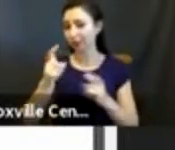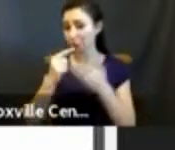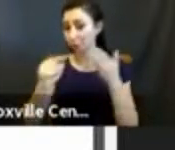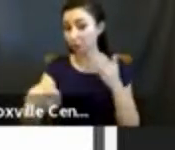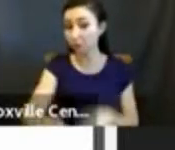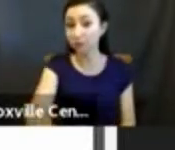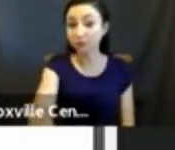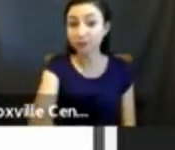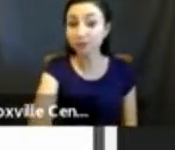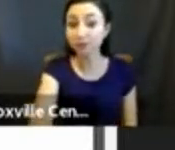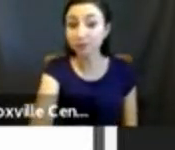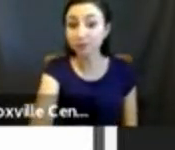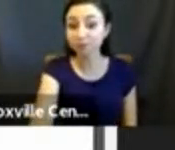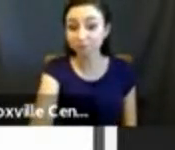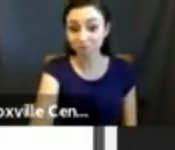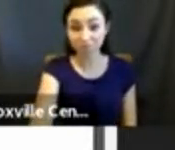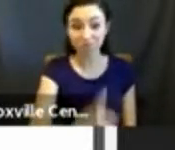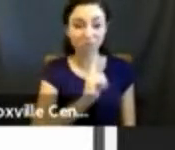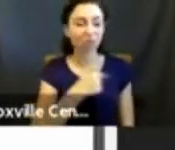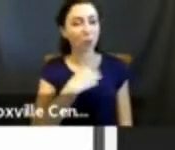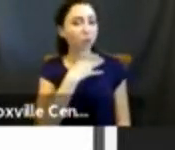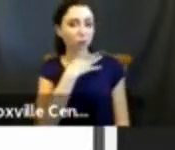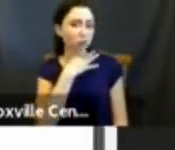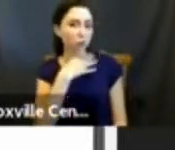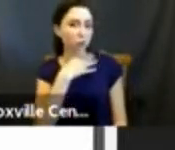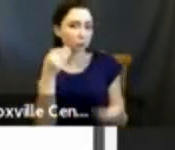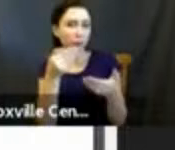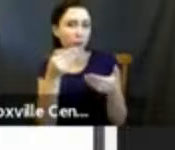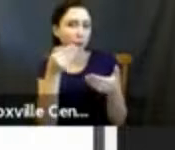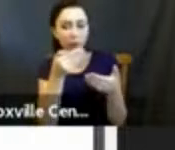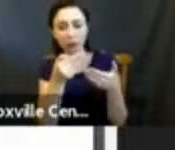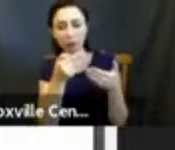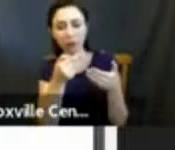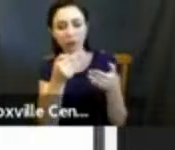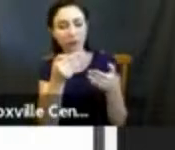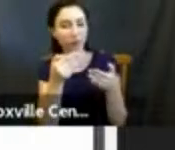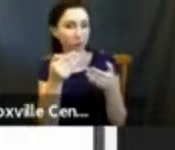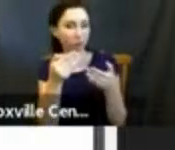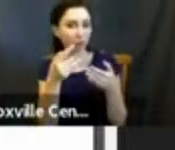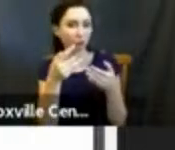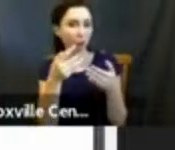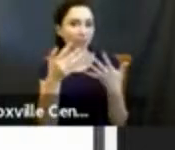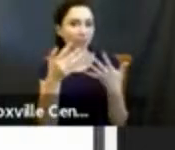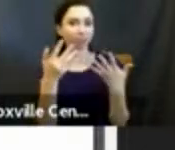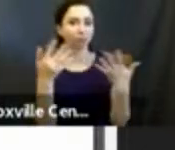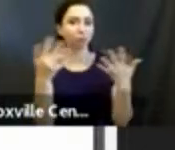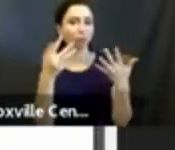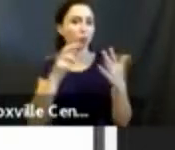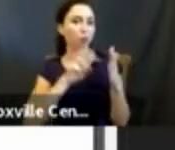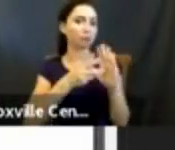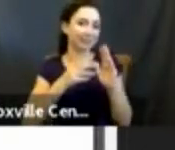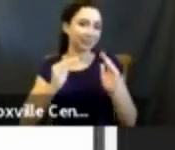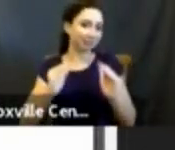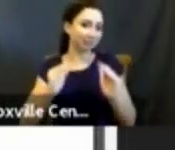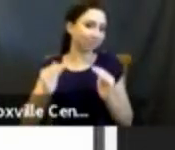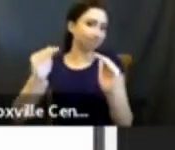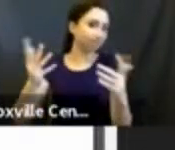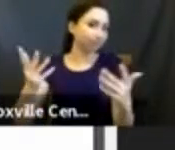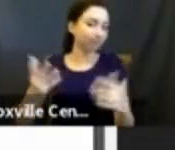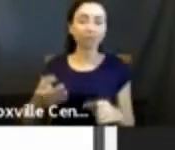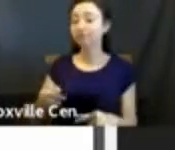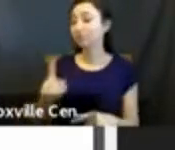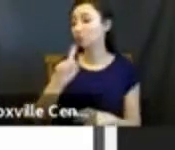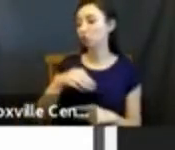can. I'm just curious how close we are to at least going to the next level. Okay. I will have that for you.